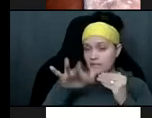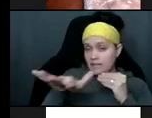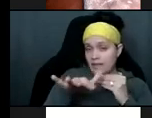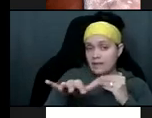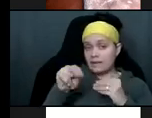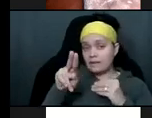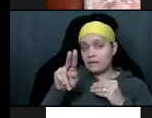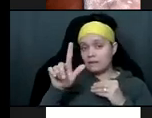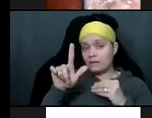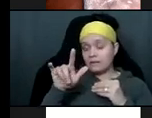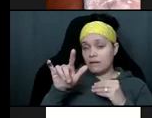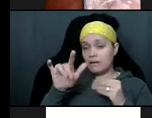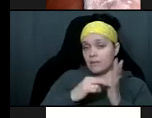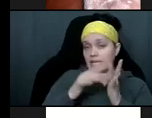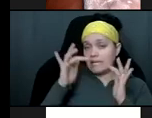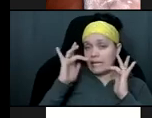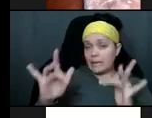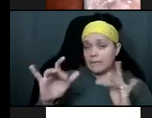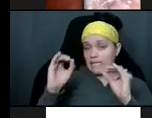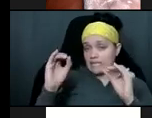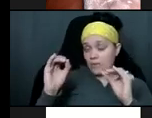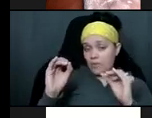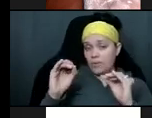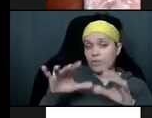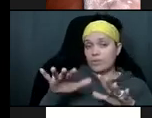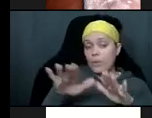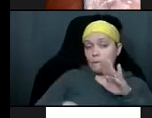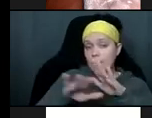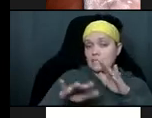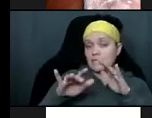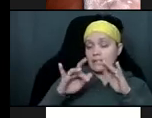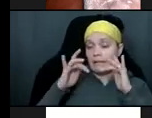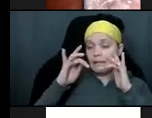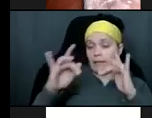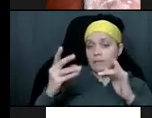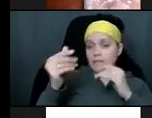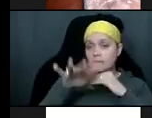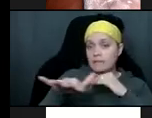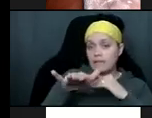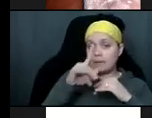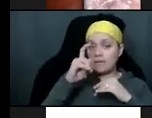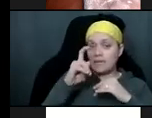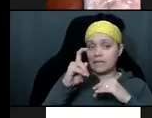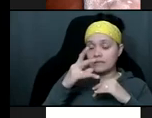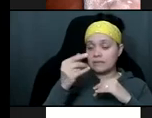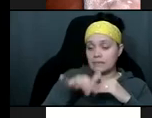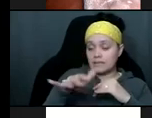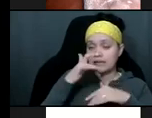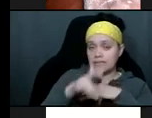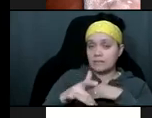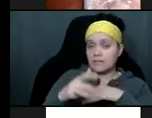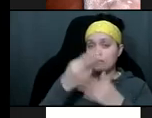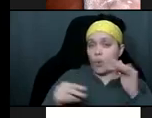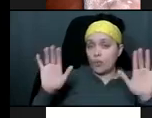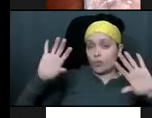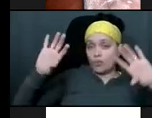null meaning empty or zero. So basically empty land. Because the land is empty and they've got both sides